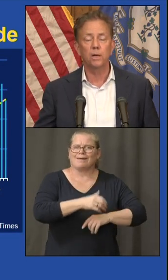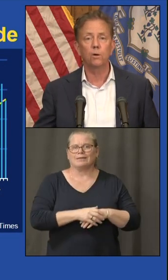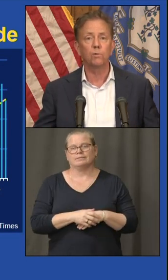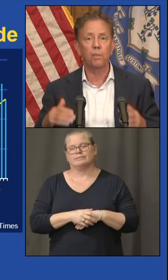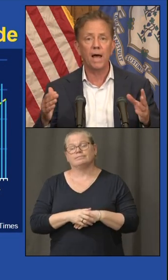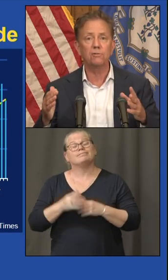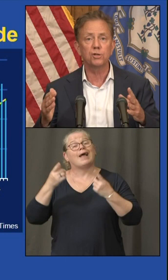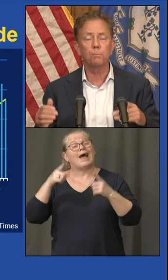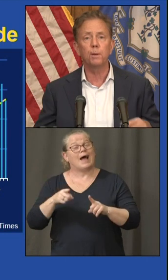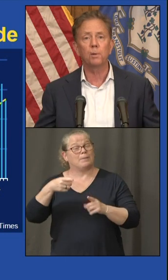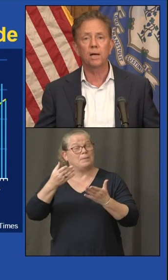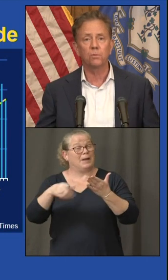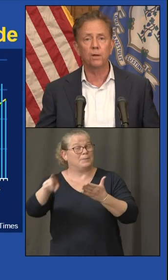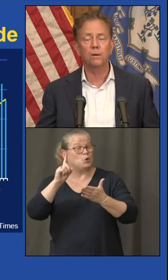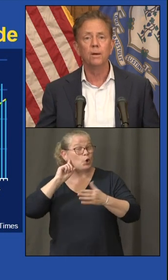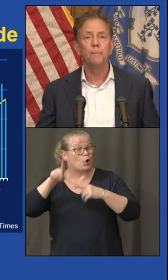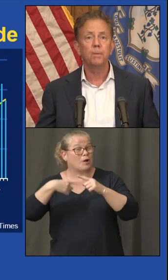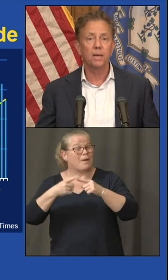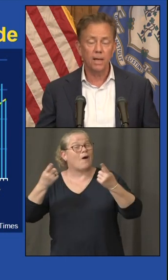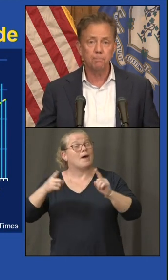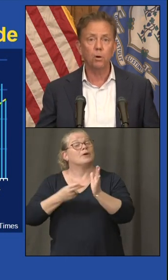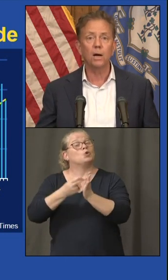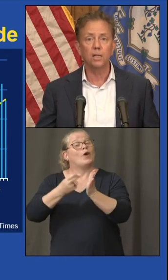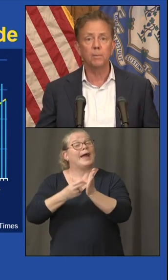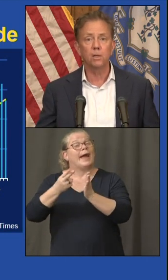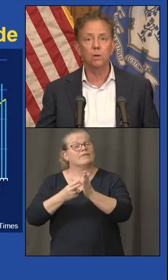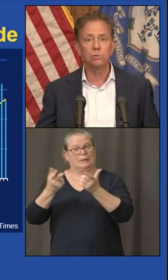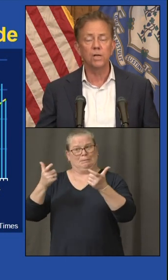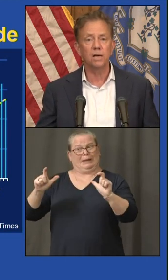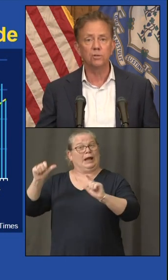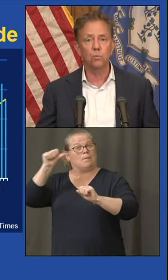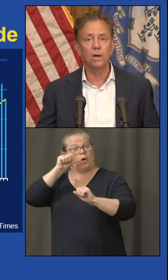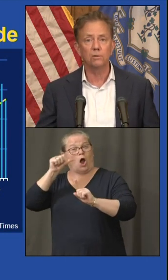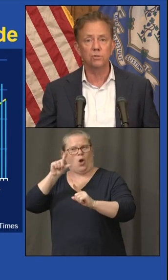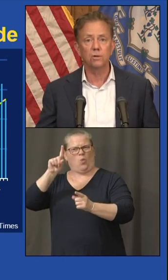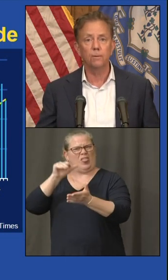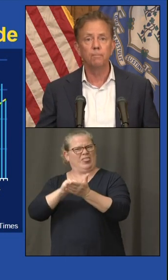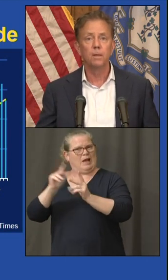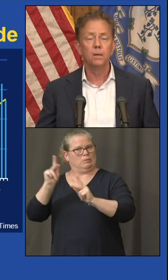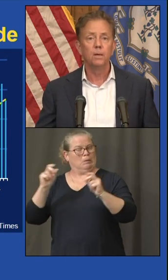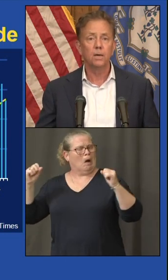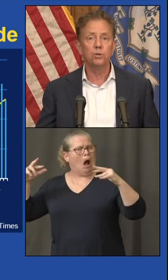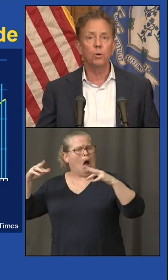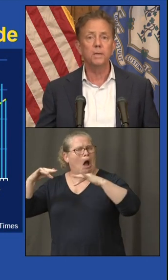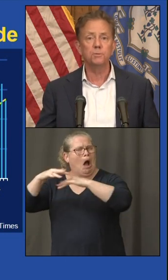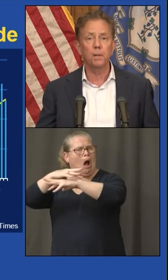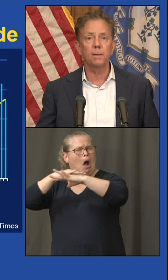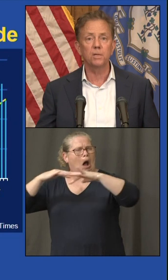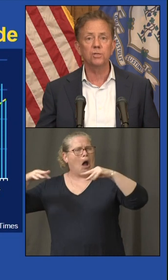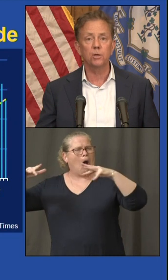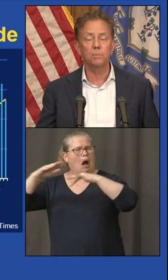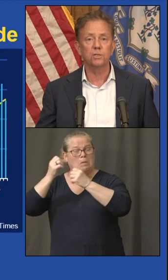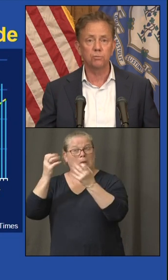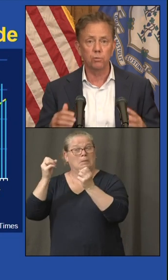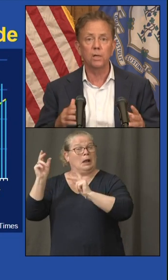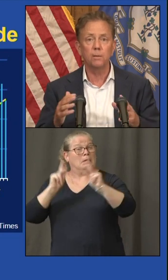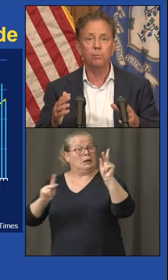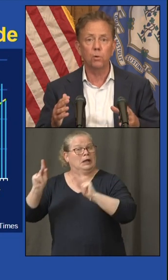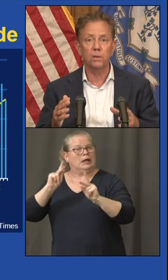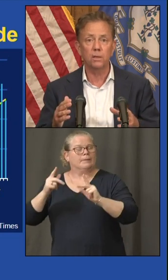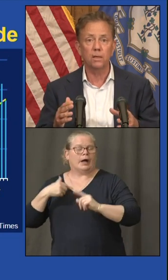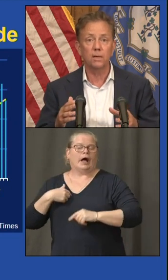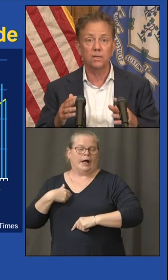past weekend, over 1,000 people out there, and that bar had to be closed down as well. So nobody's blameless here, but it's